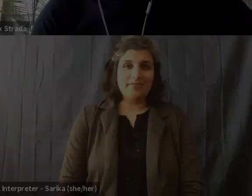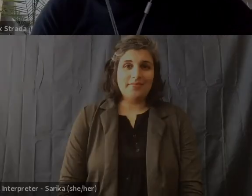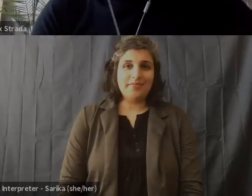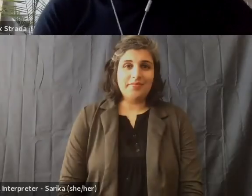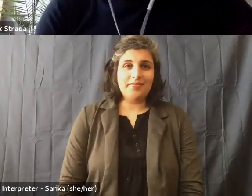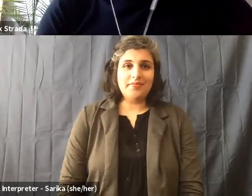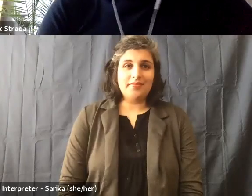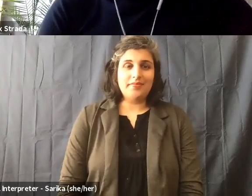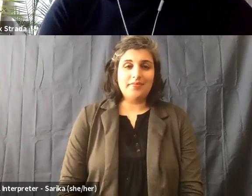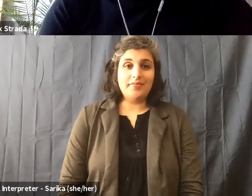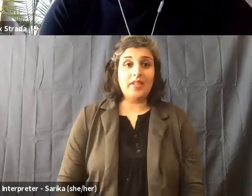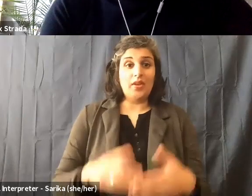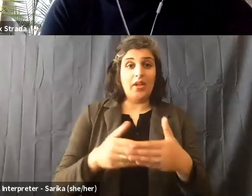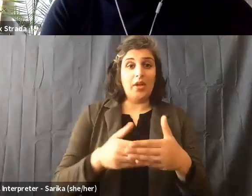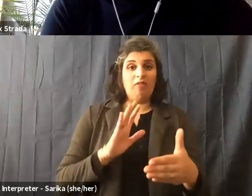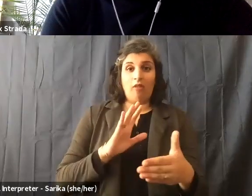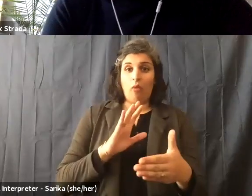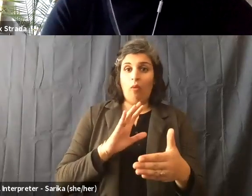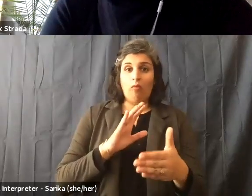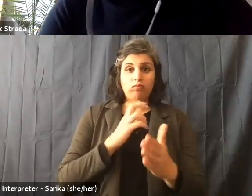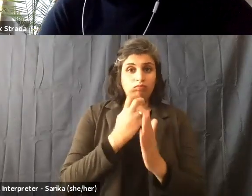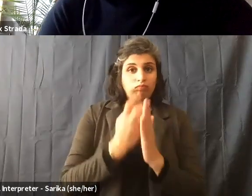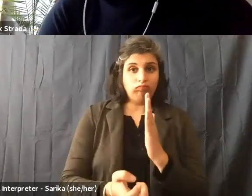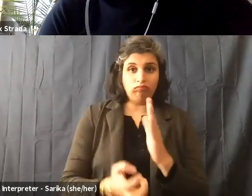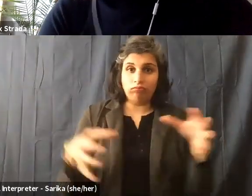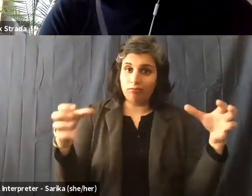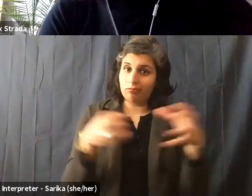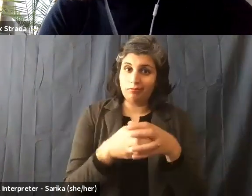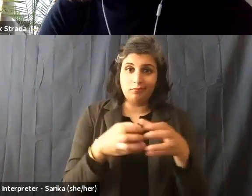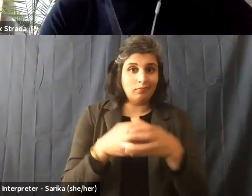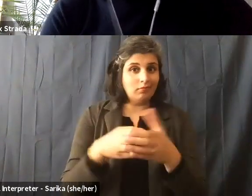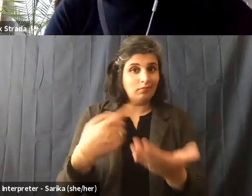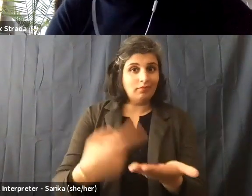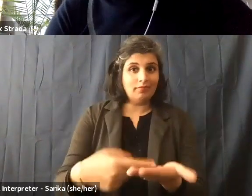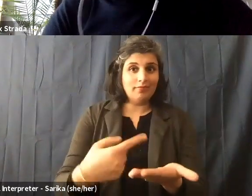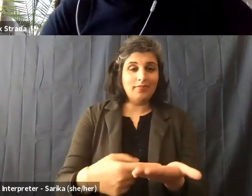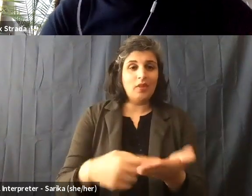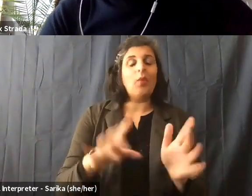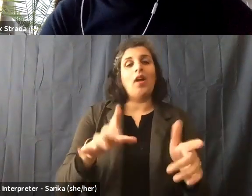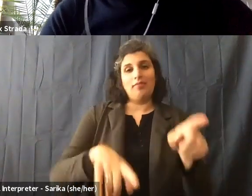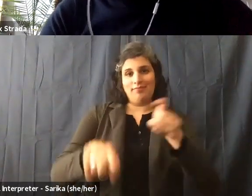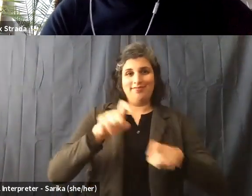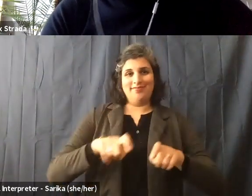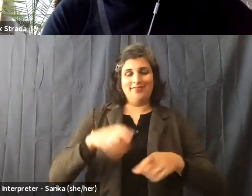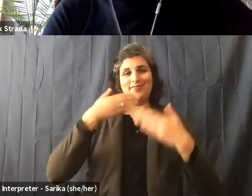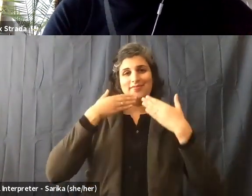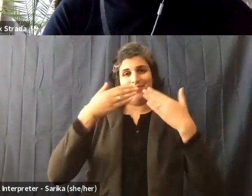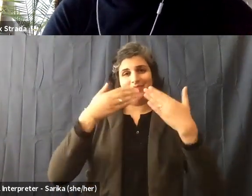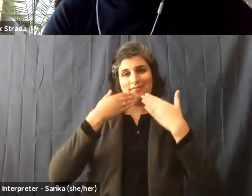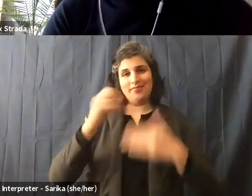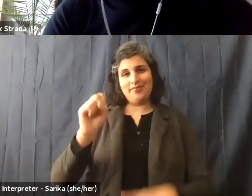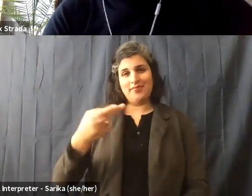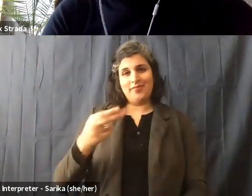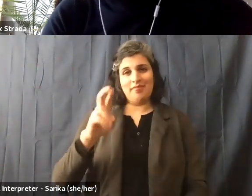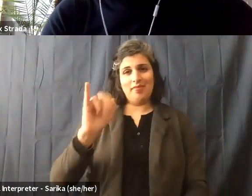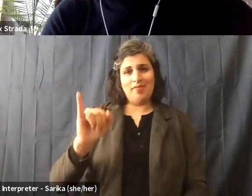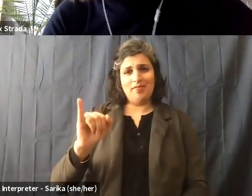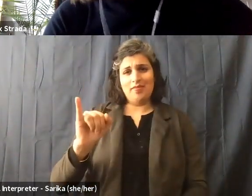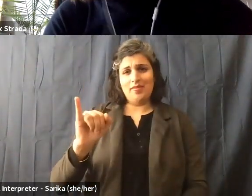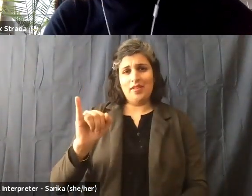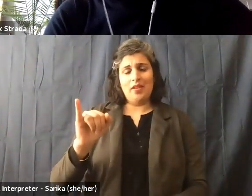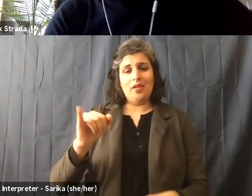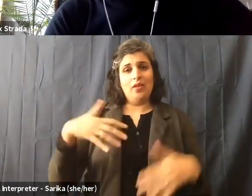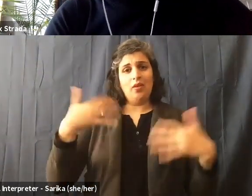Before we delve into the collective conversation, well, first I want to thank Sherry for that really incredibly